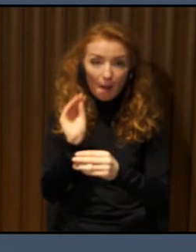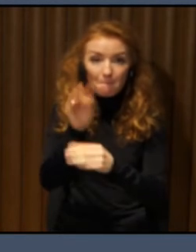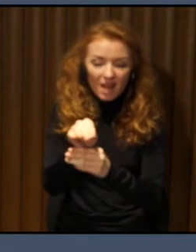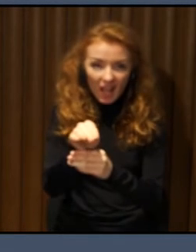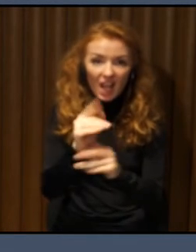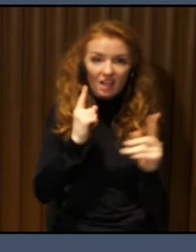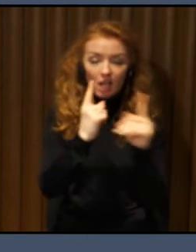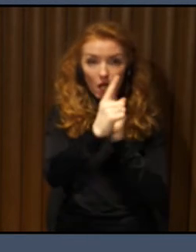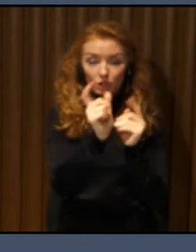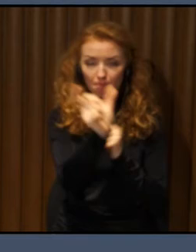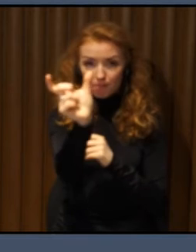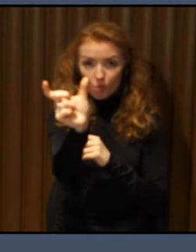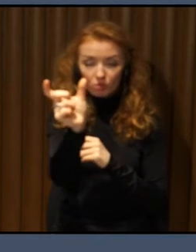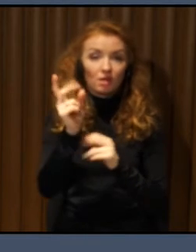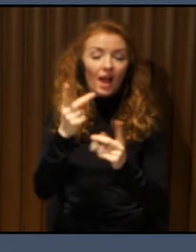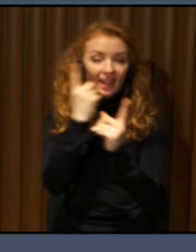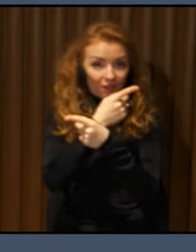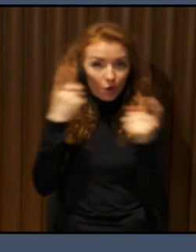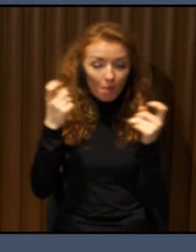with it, and that might require a rebrand.